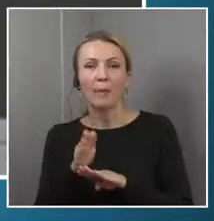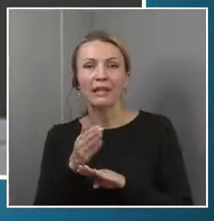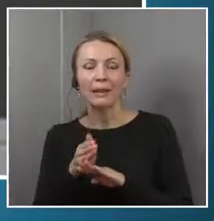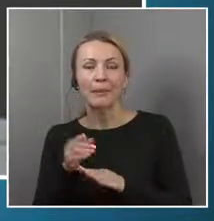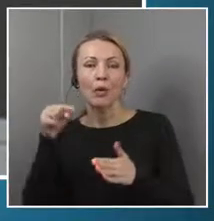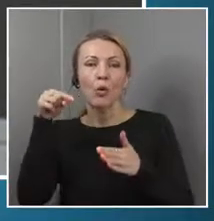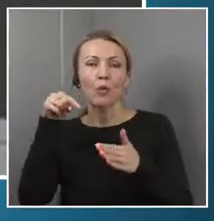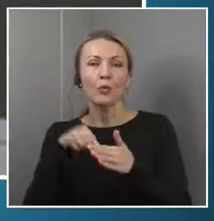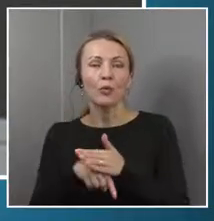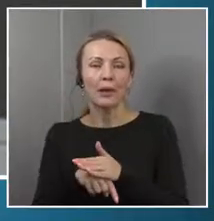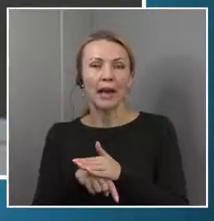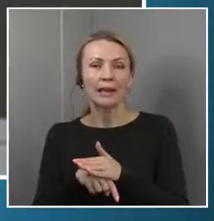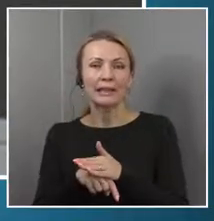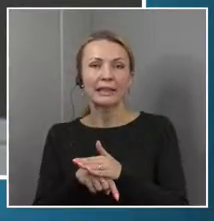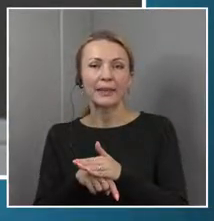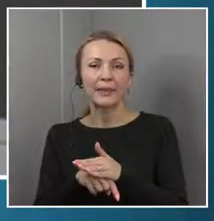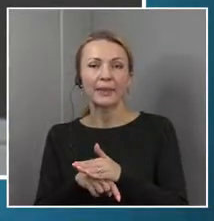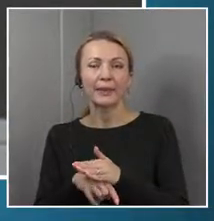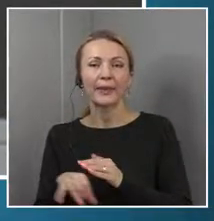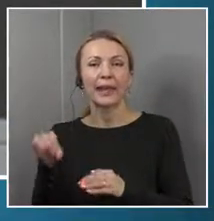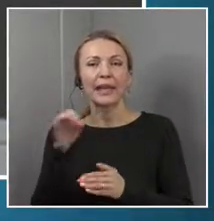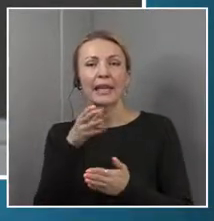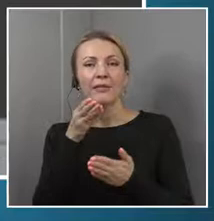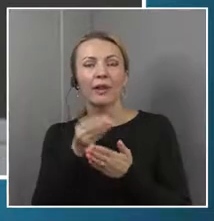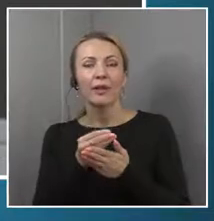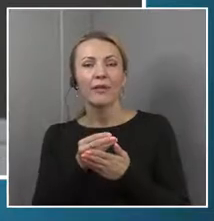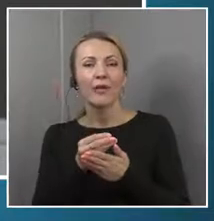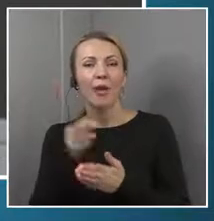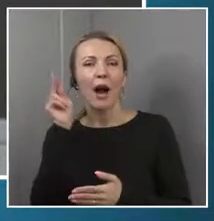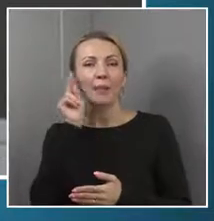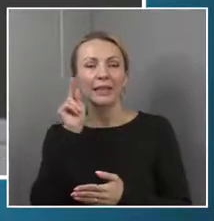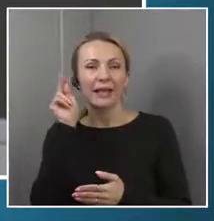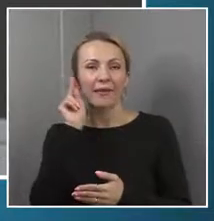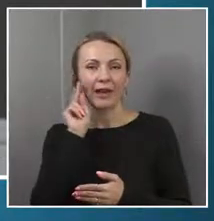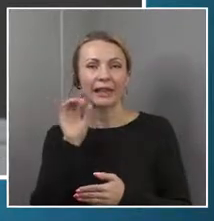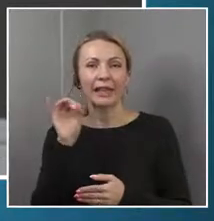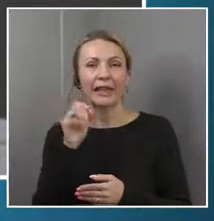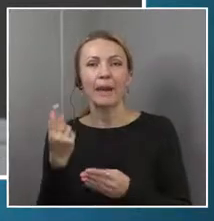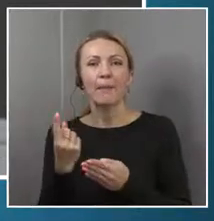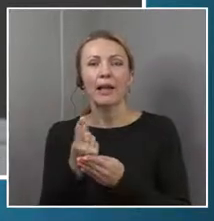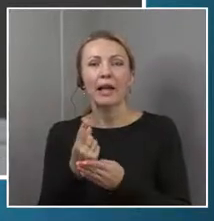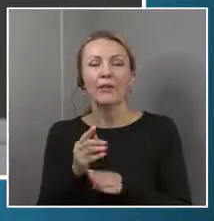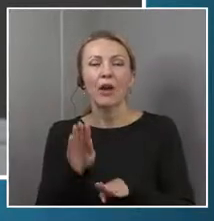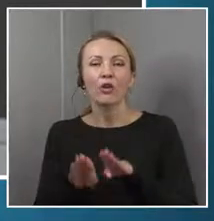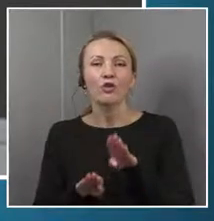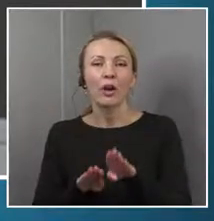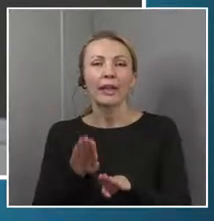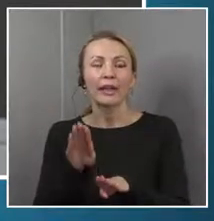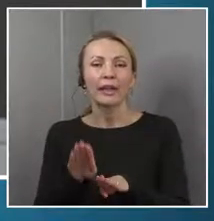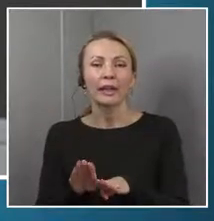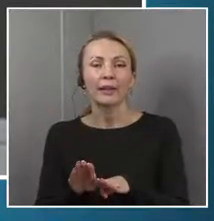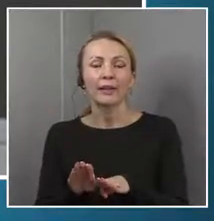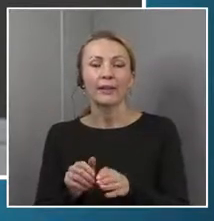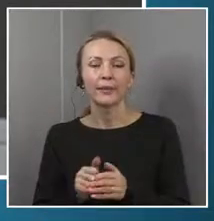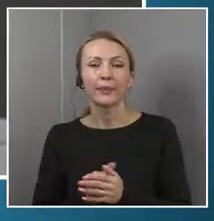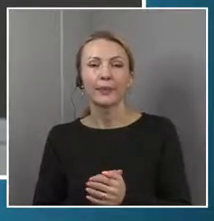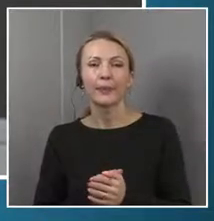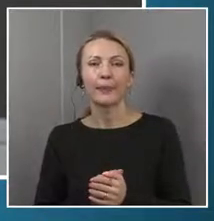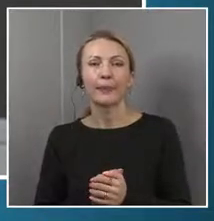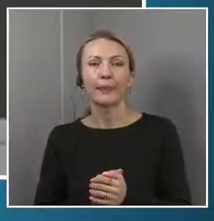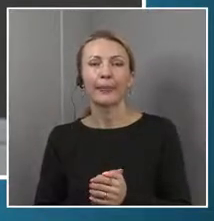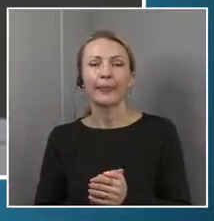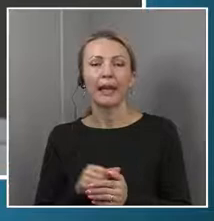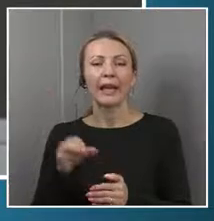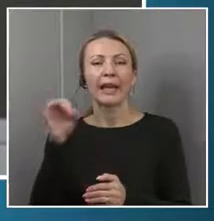can deepen your knowledge in a certain segment and